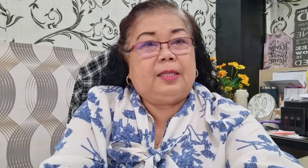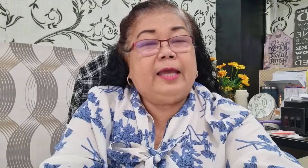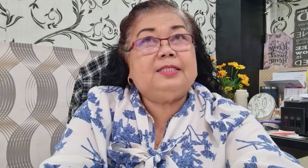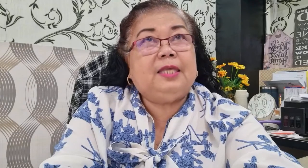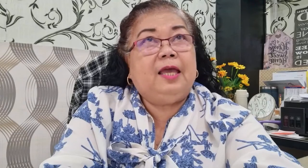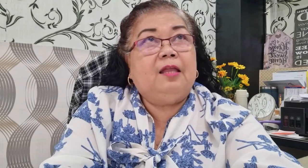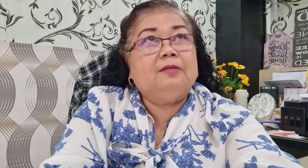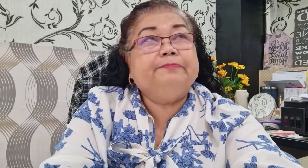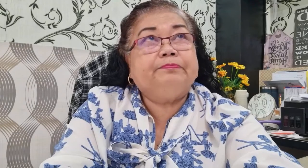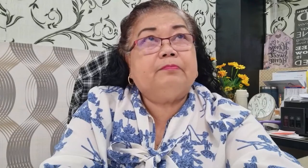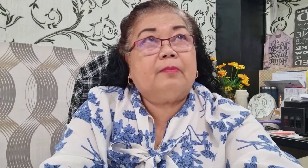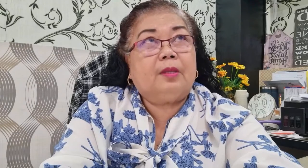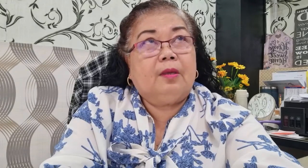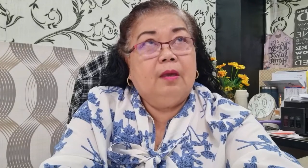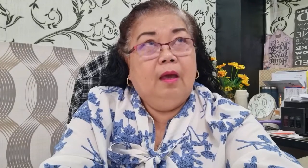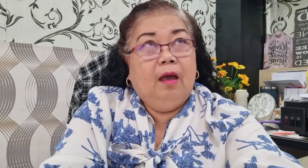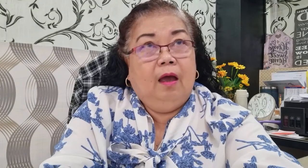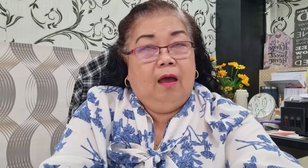that